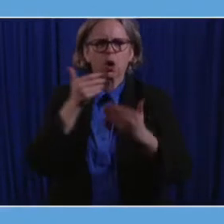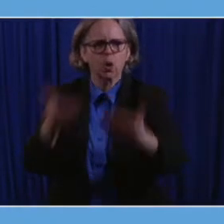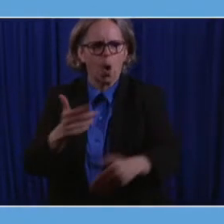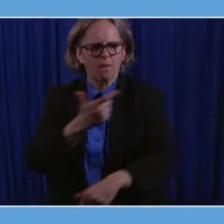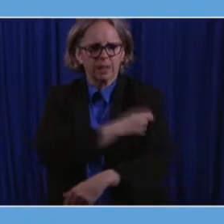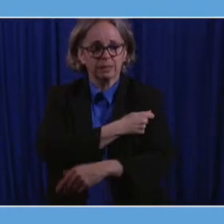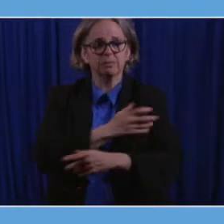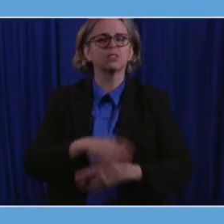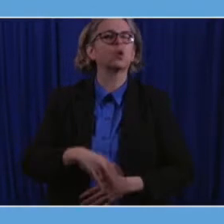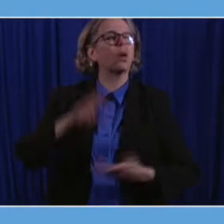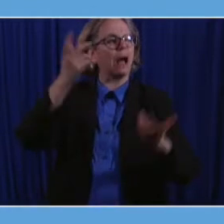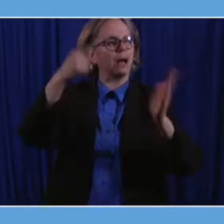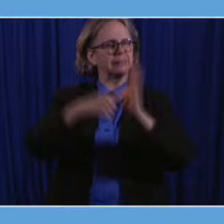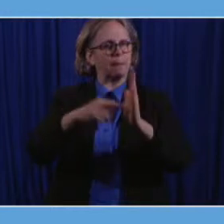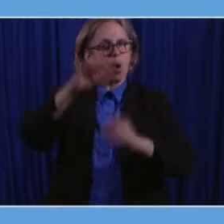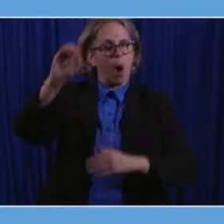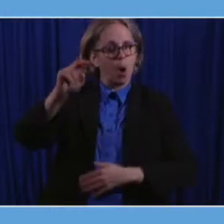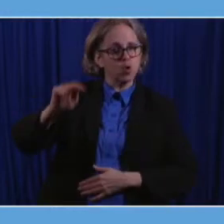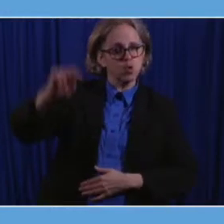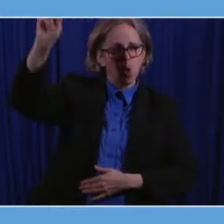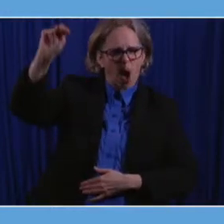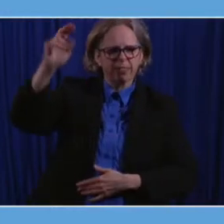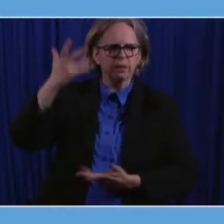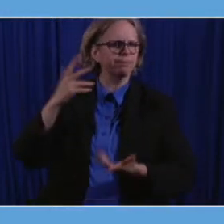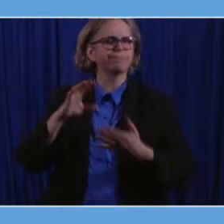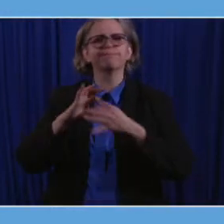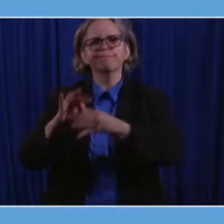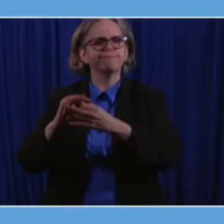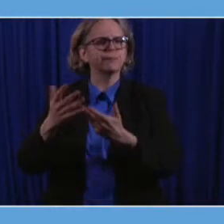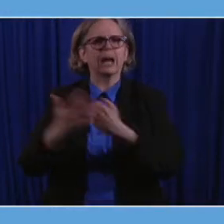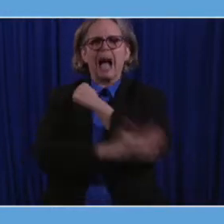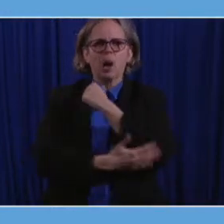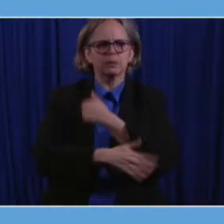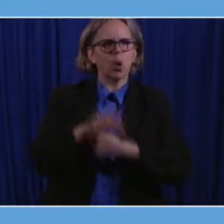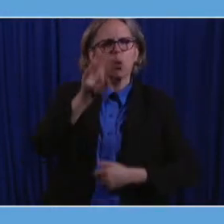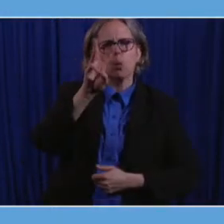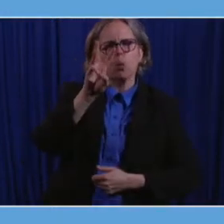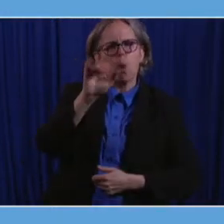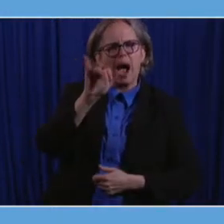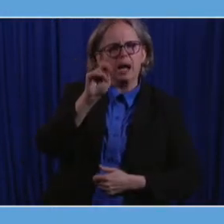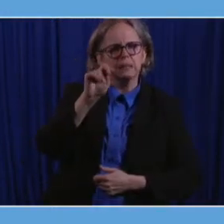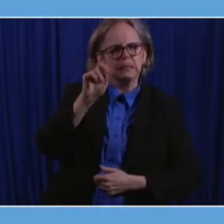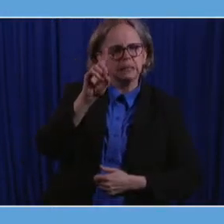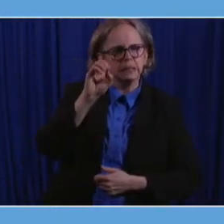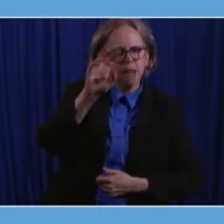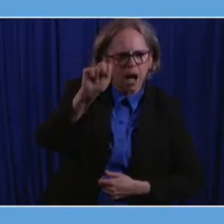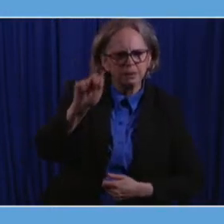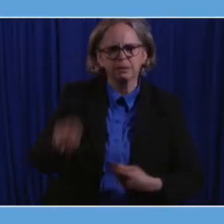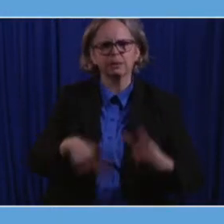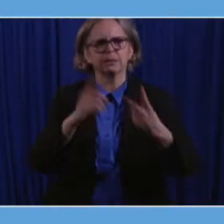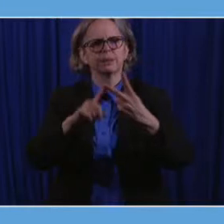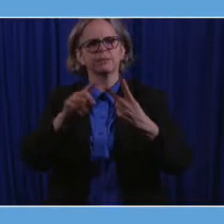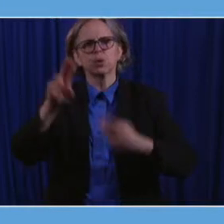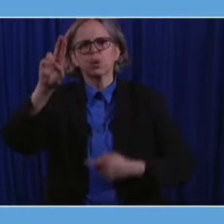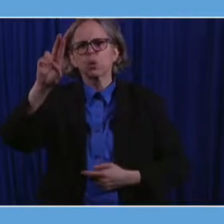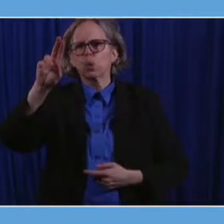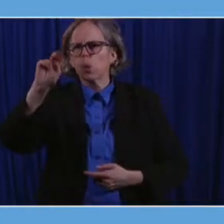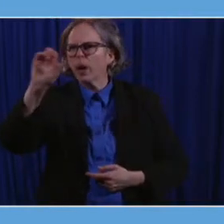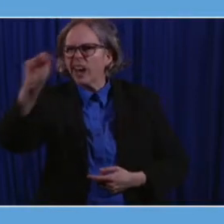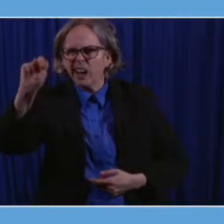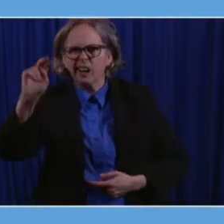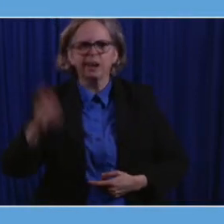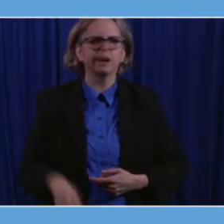between Wyandotte and Marion counties on Tuesday. It will be in Union County on Wednesdays. It will alternate between Logan and Crawford counties